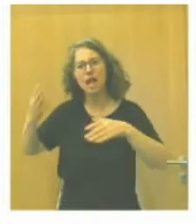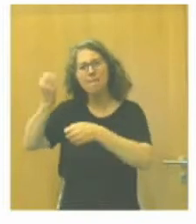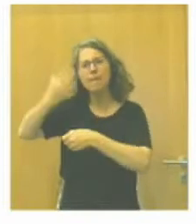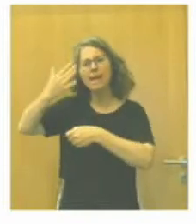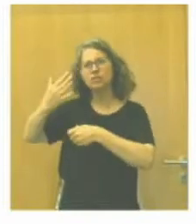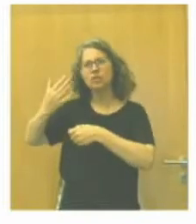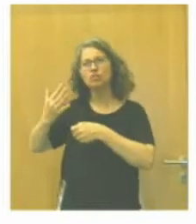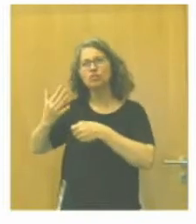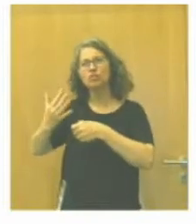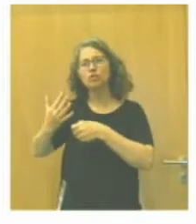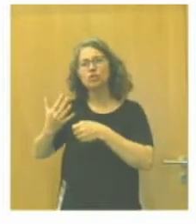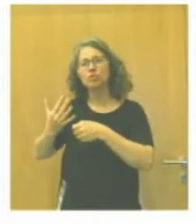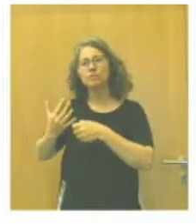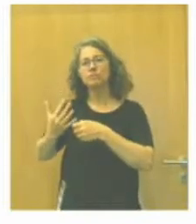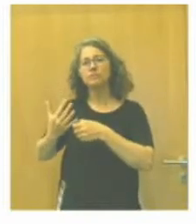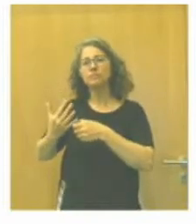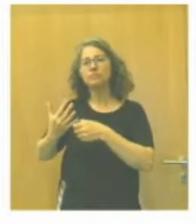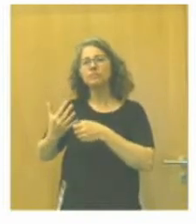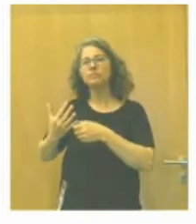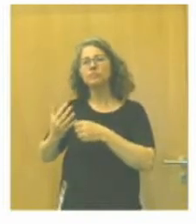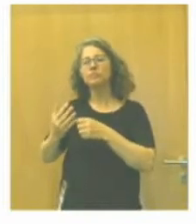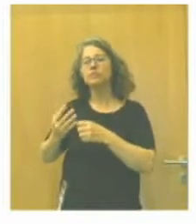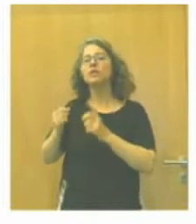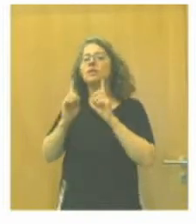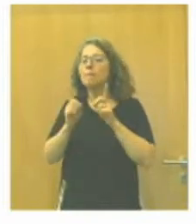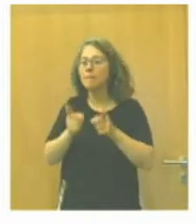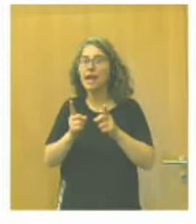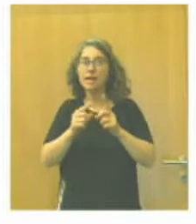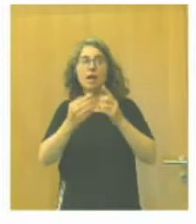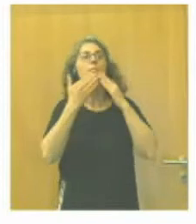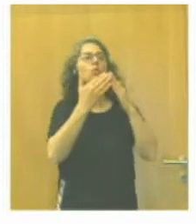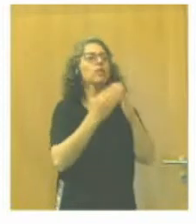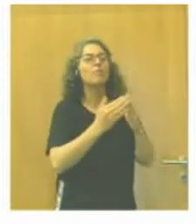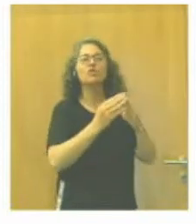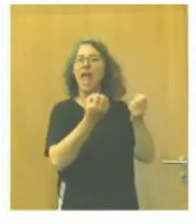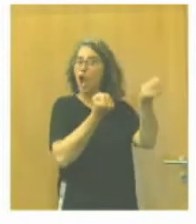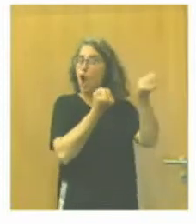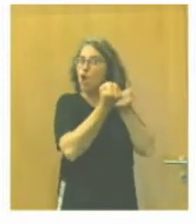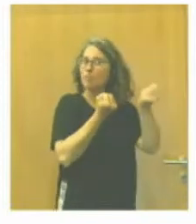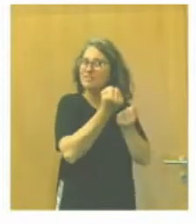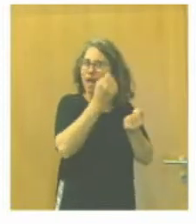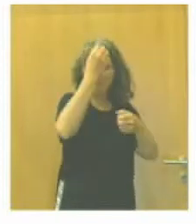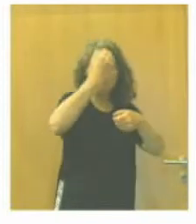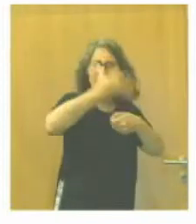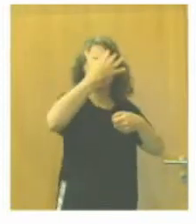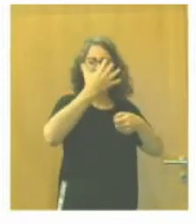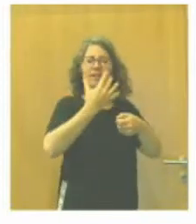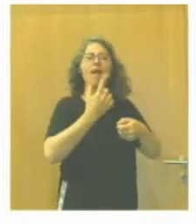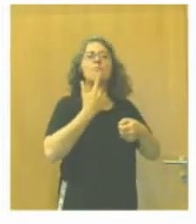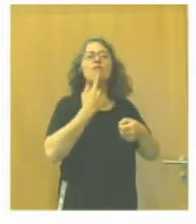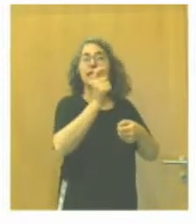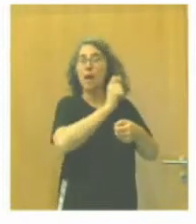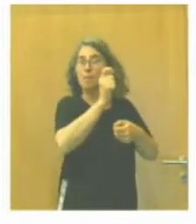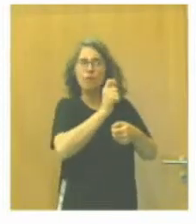team is mostly economists and public policy specialists, but we got very good advice from experts on this. So here you can see